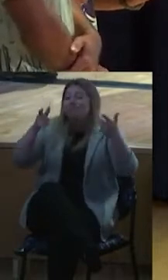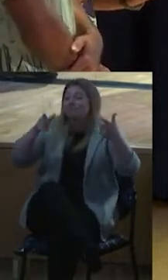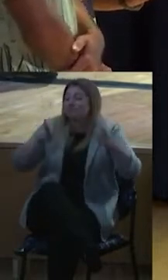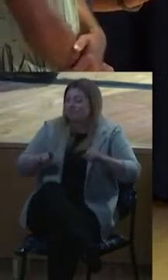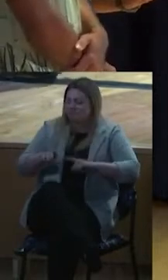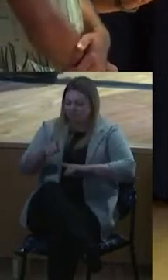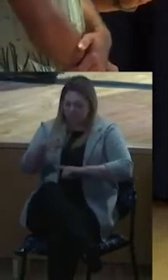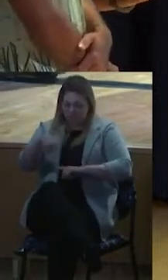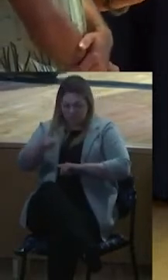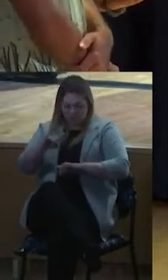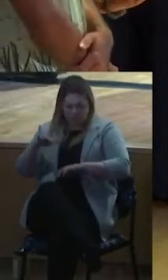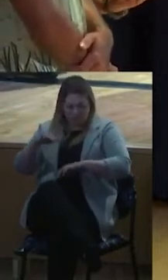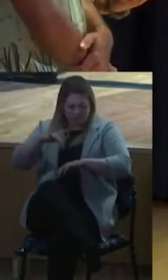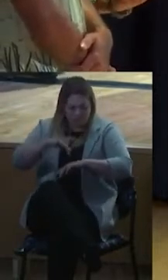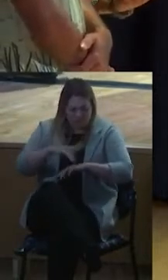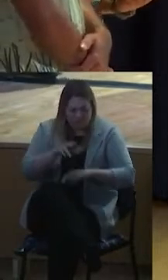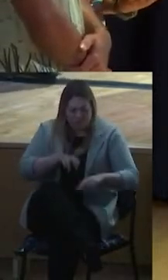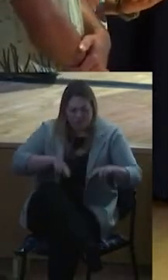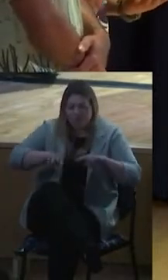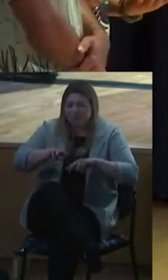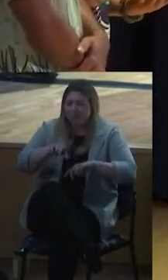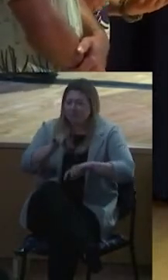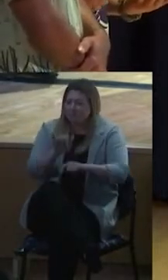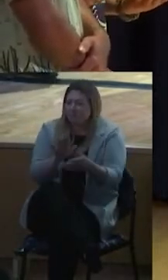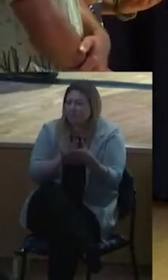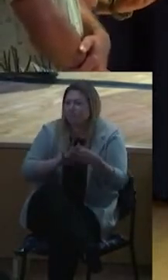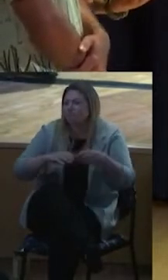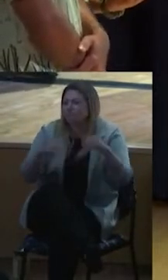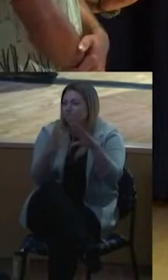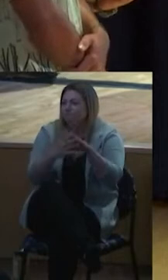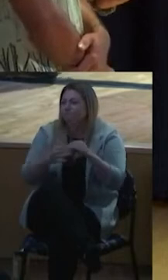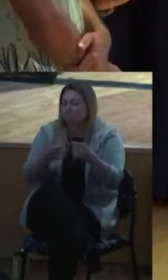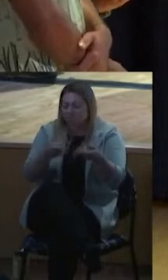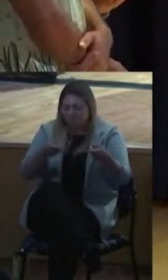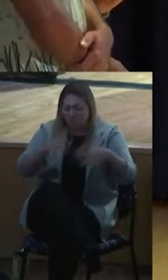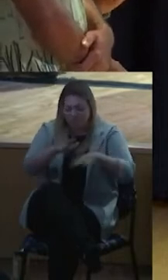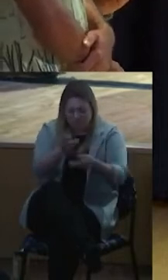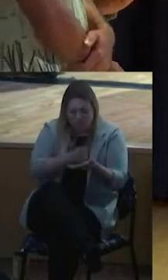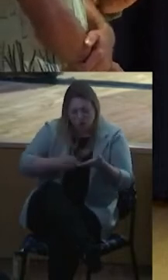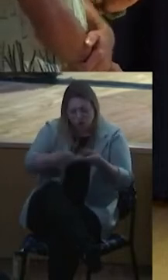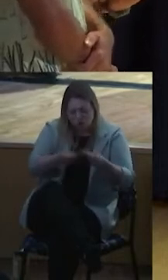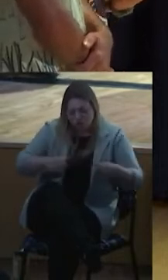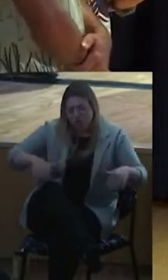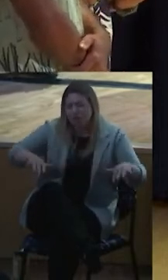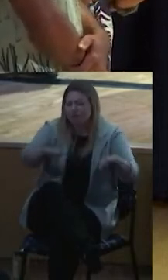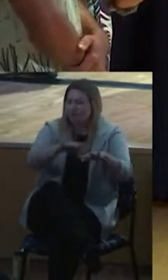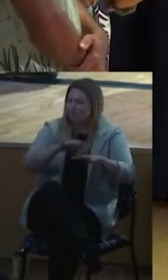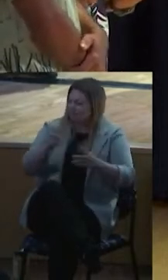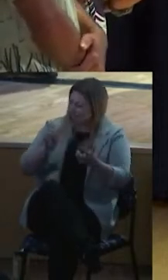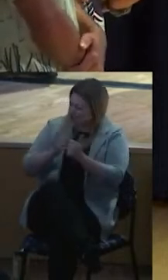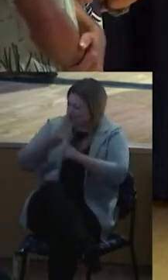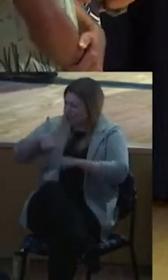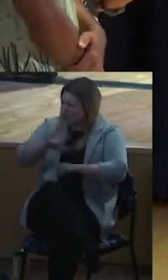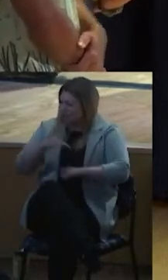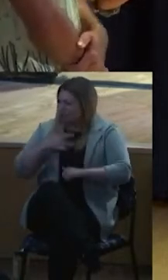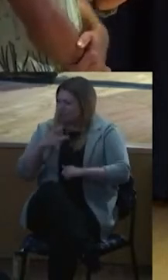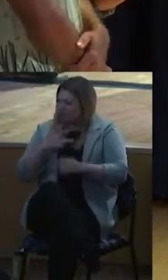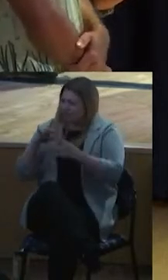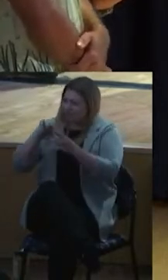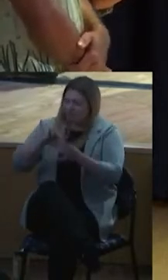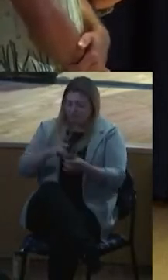Sacred ground now. how they feel about our